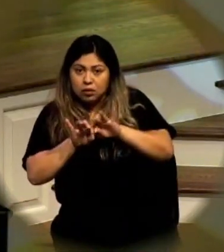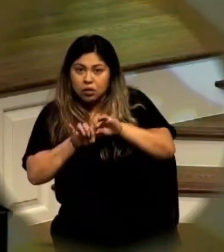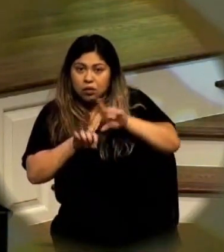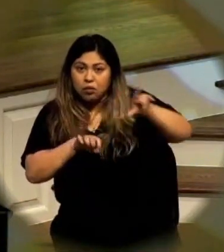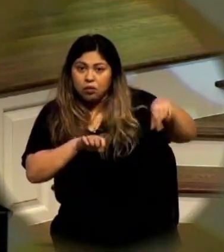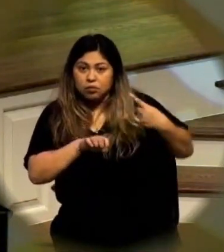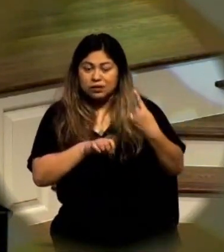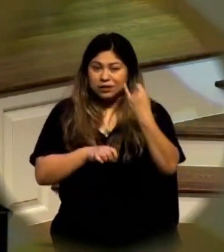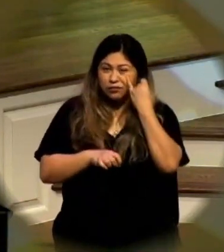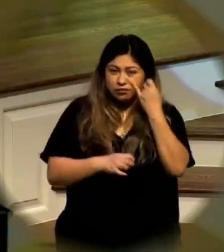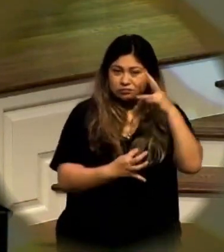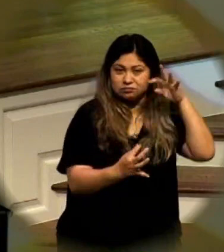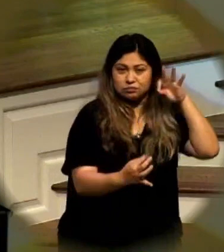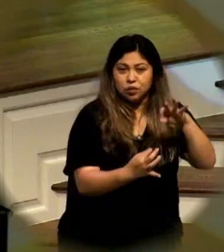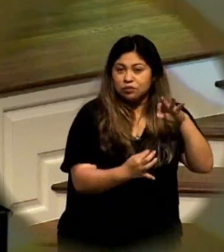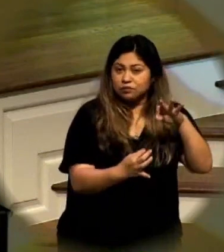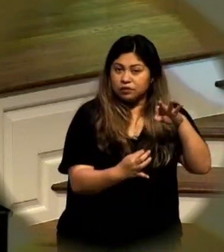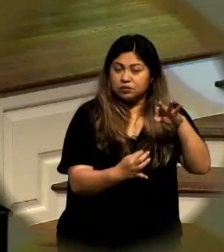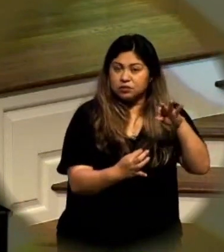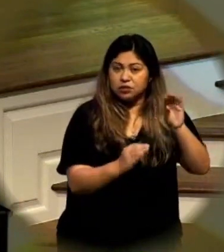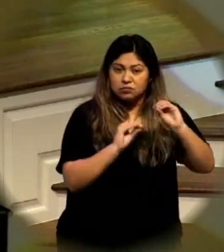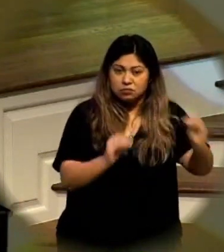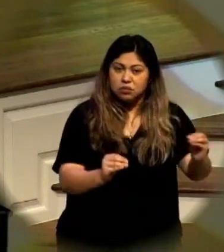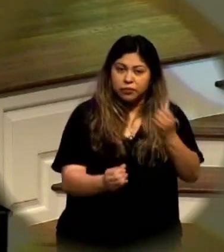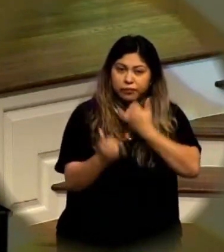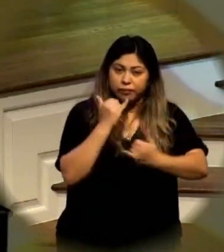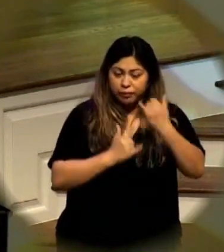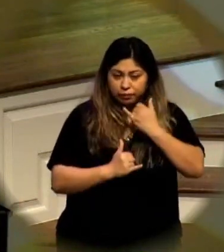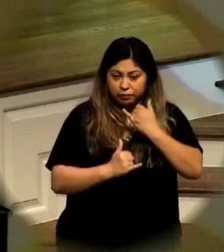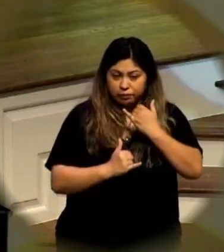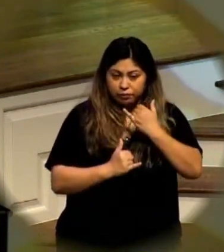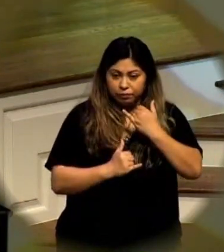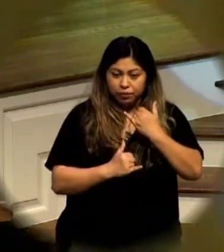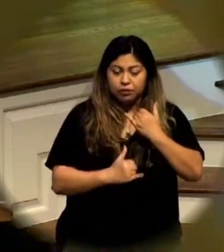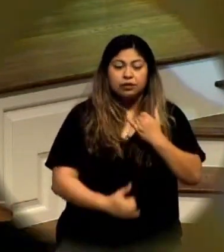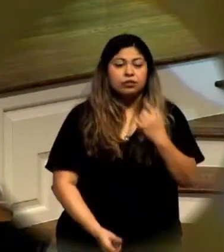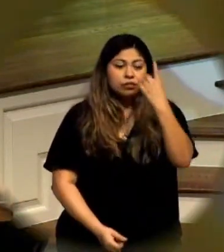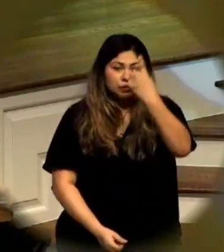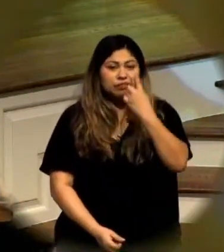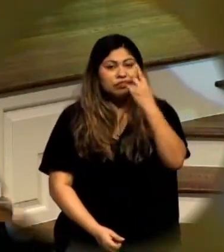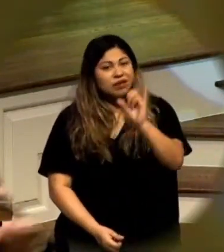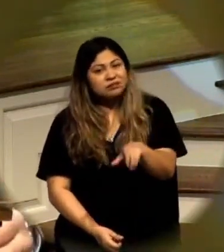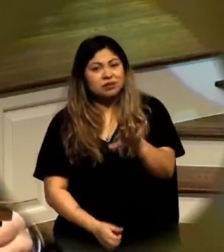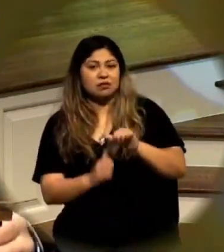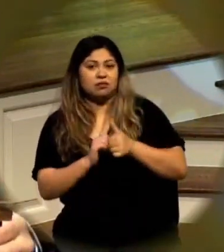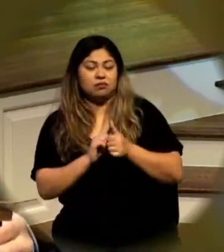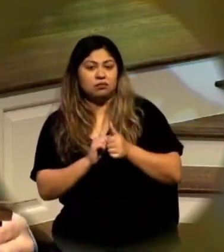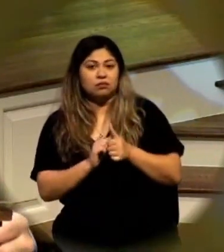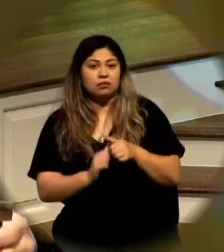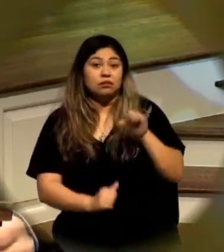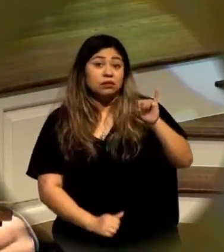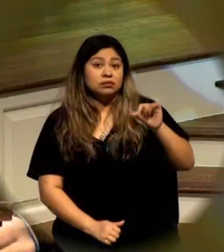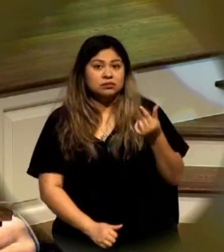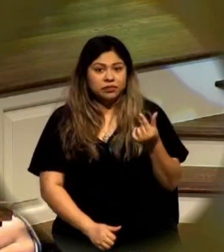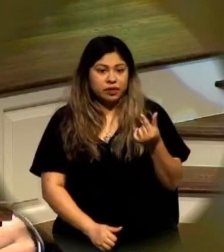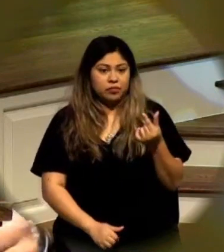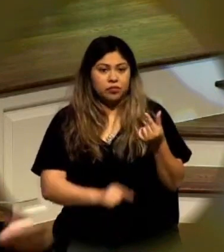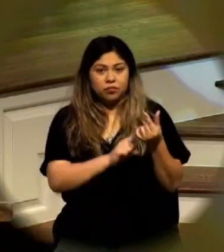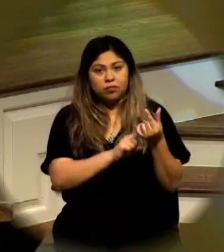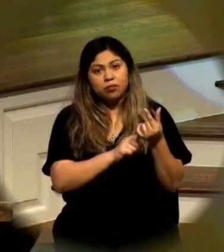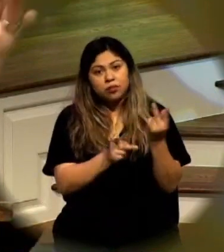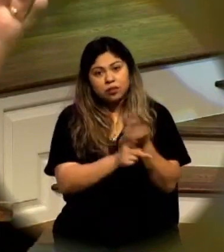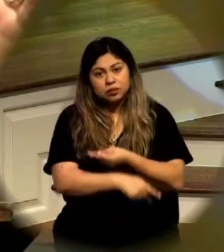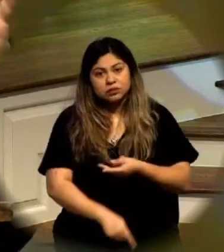and flawless. That's how we think we will stand out. Instagram has made this even worse, right? I mean, we have filters to do